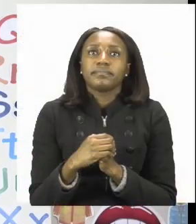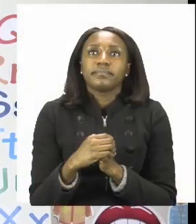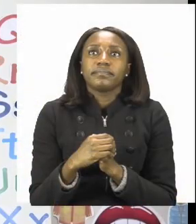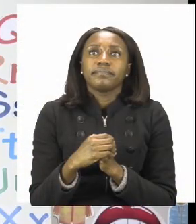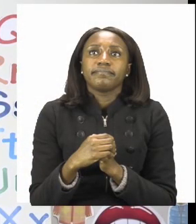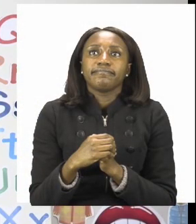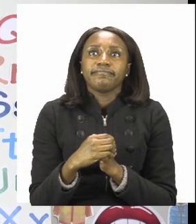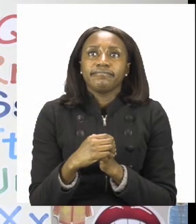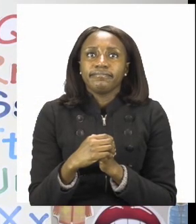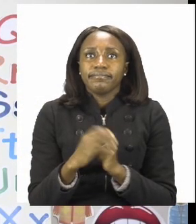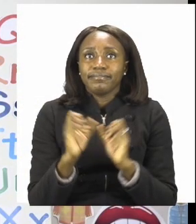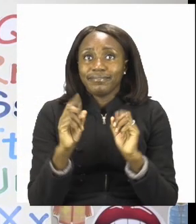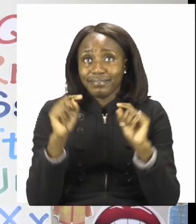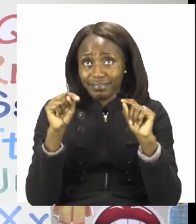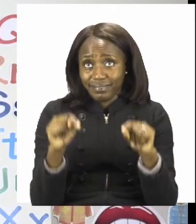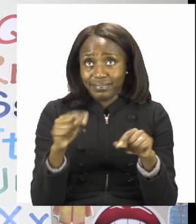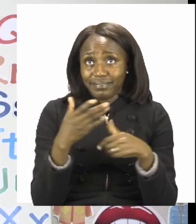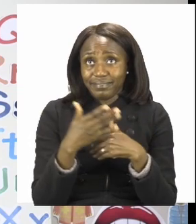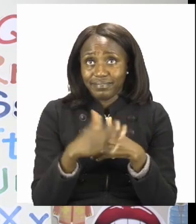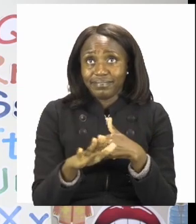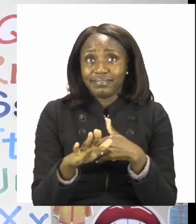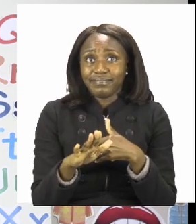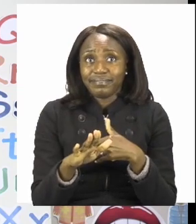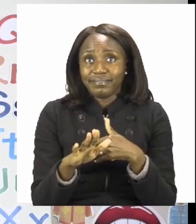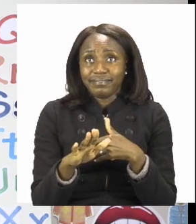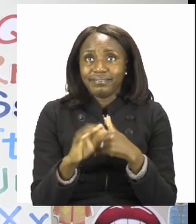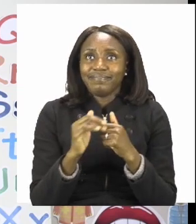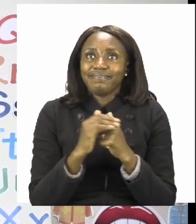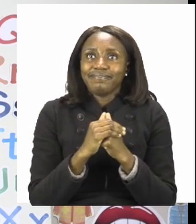Boys and girls, we have now come to the end of our